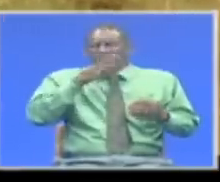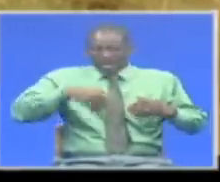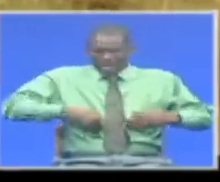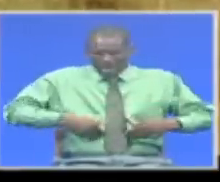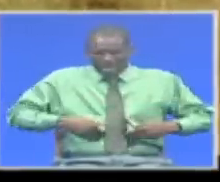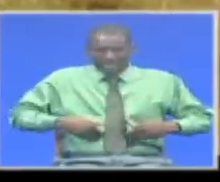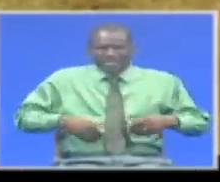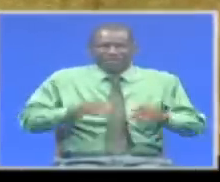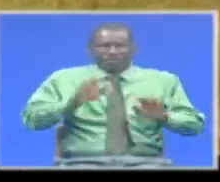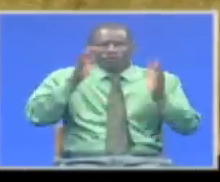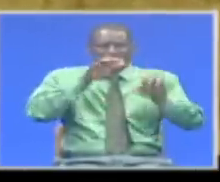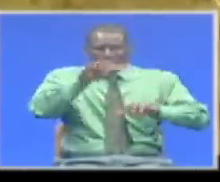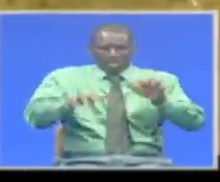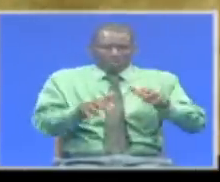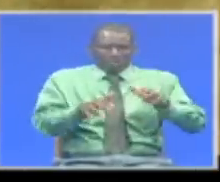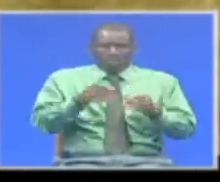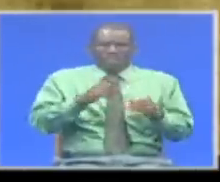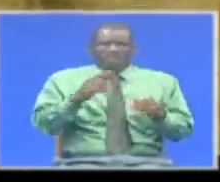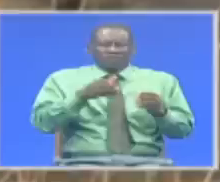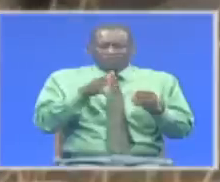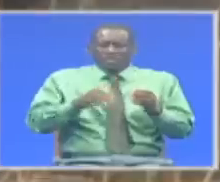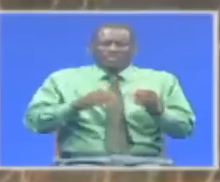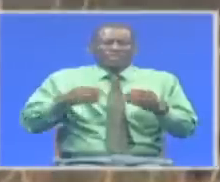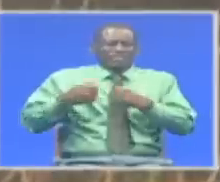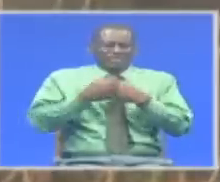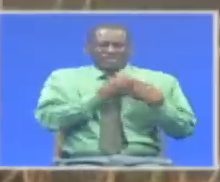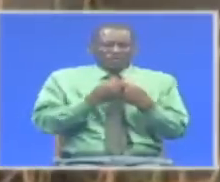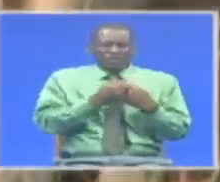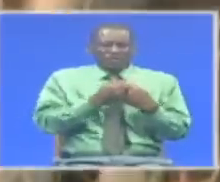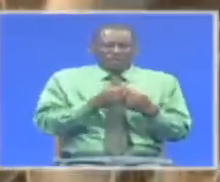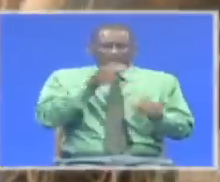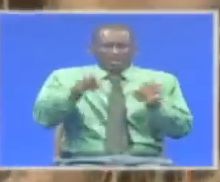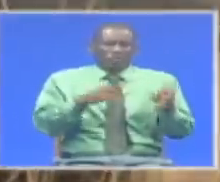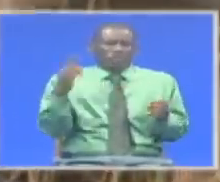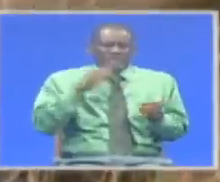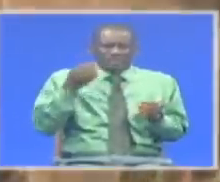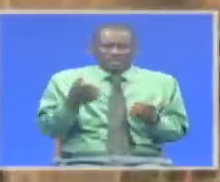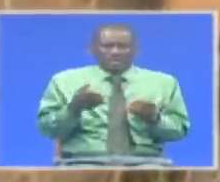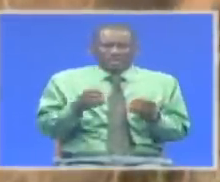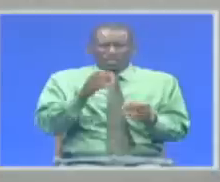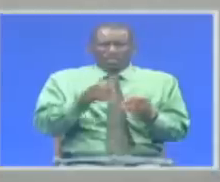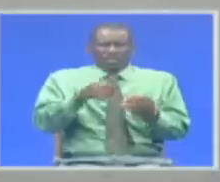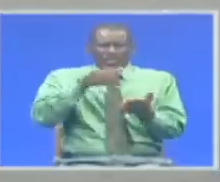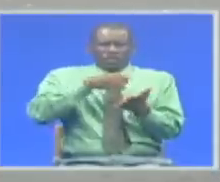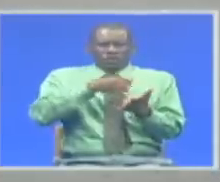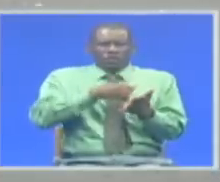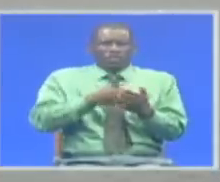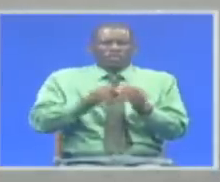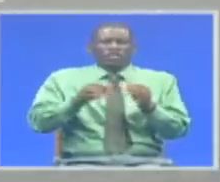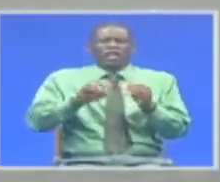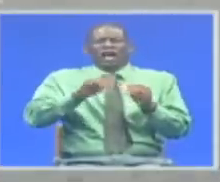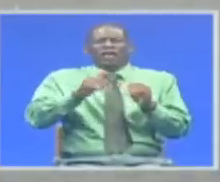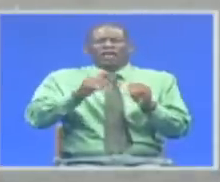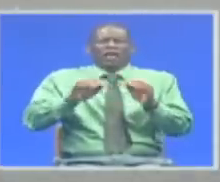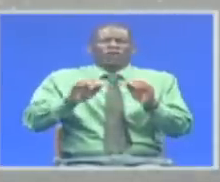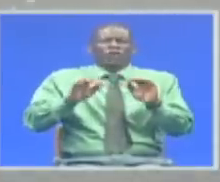For the migrating animals, danger lies ahead. A good number of them fall to the predators.